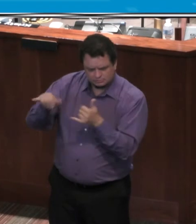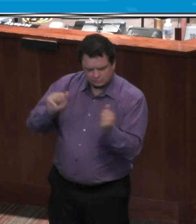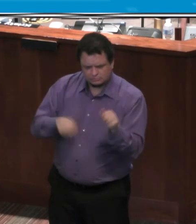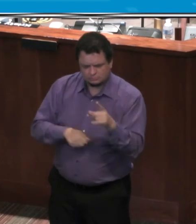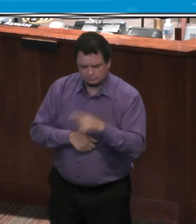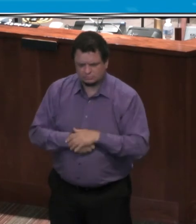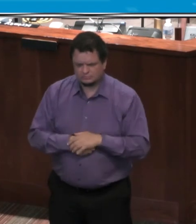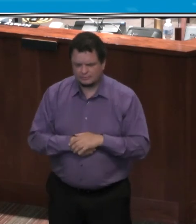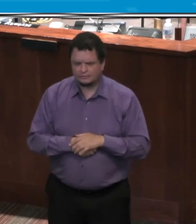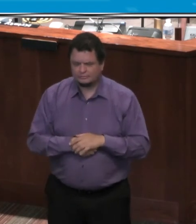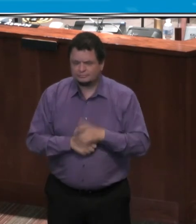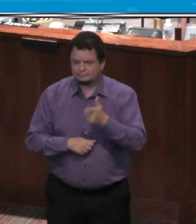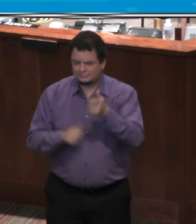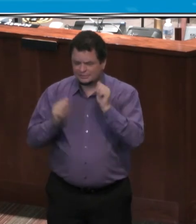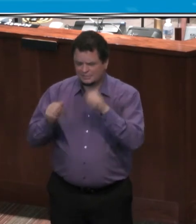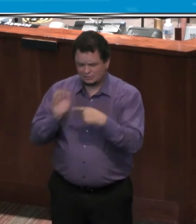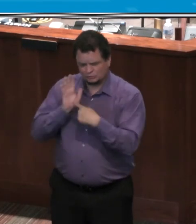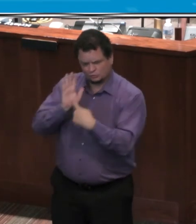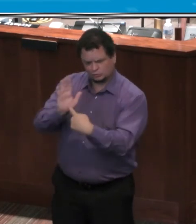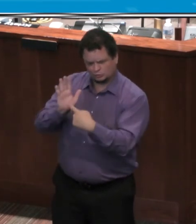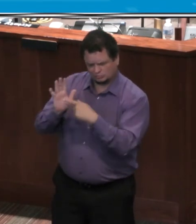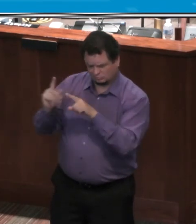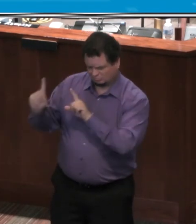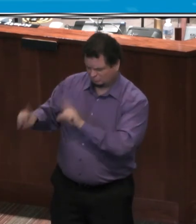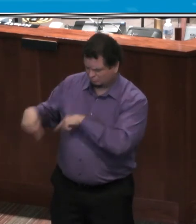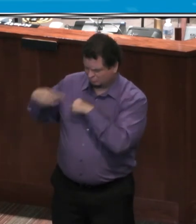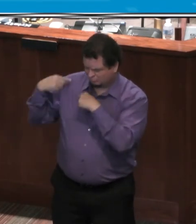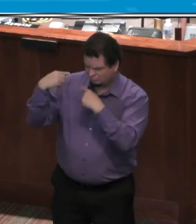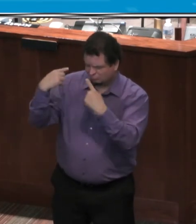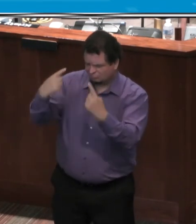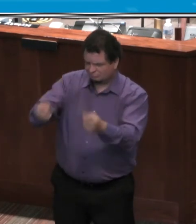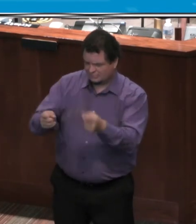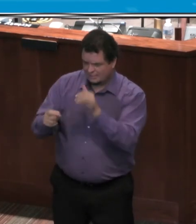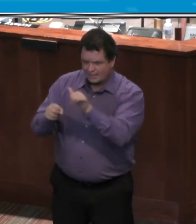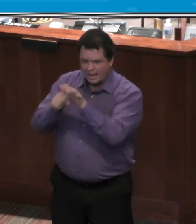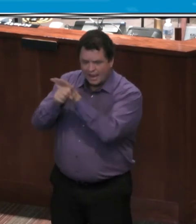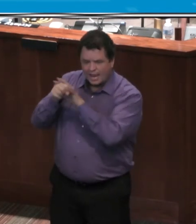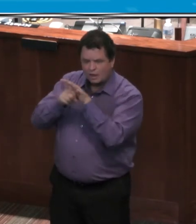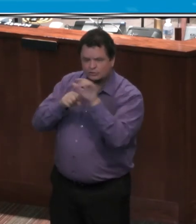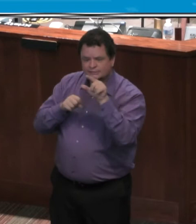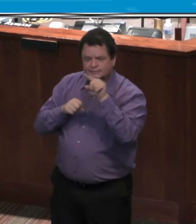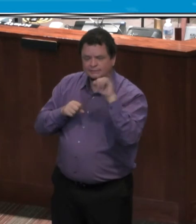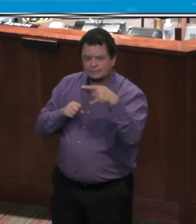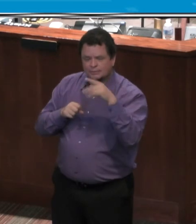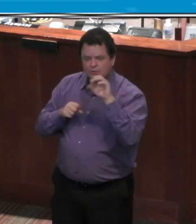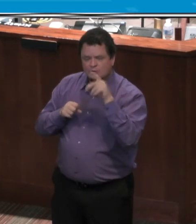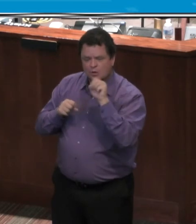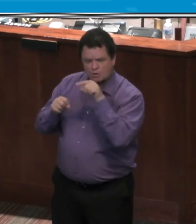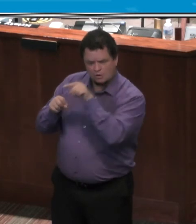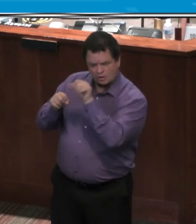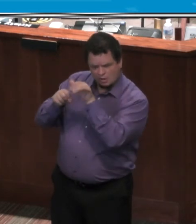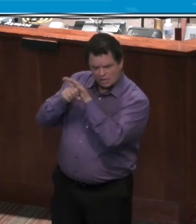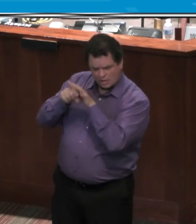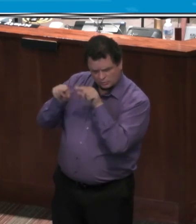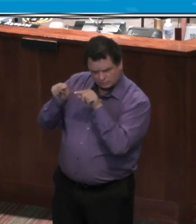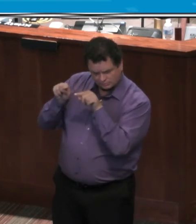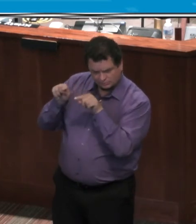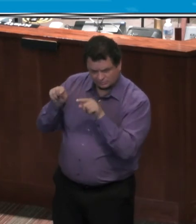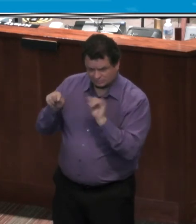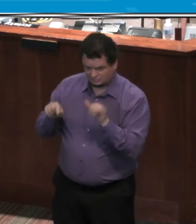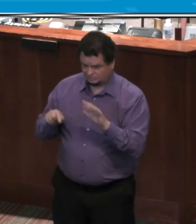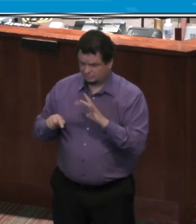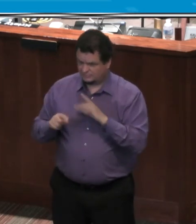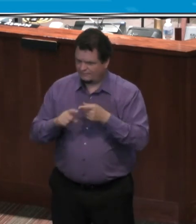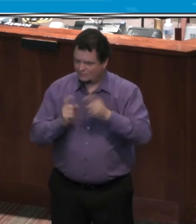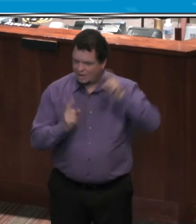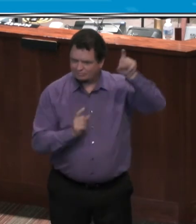code. And remember, these are the test results that come back to us from the state of Colorado. Again, if you look at a short period of time, the table now